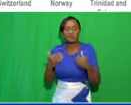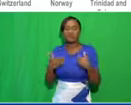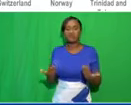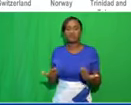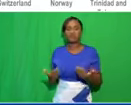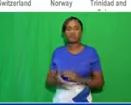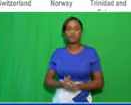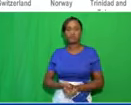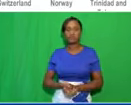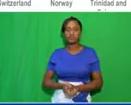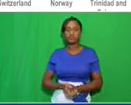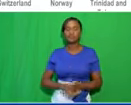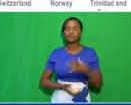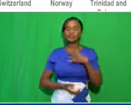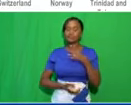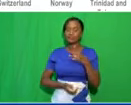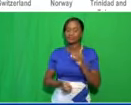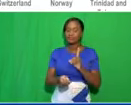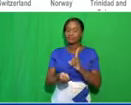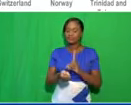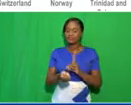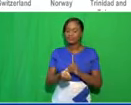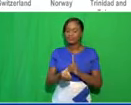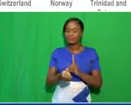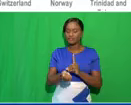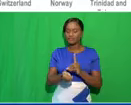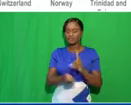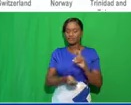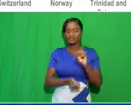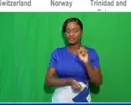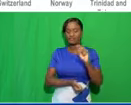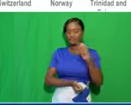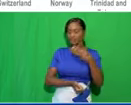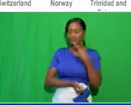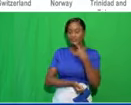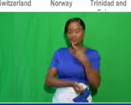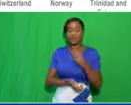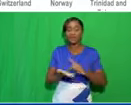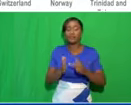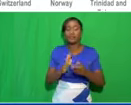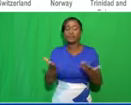Yeah. I like how Dr. Smith puts that, because it means that you're going to have to pay to